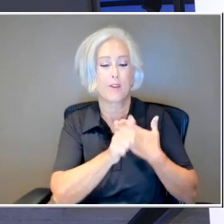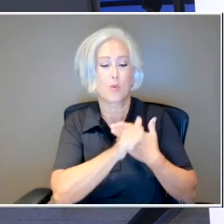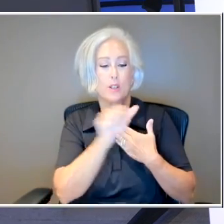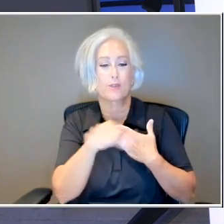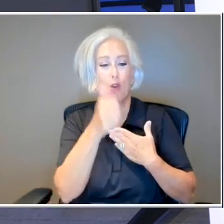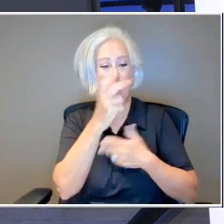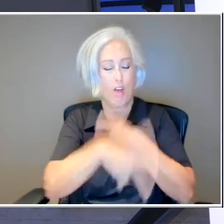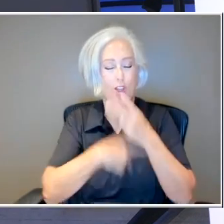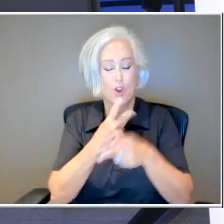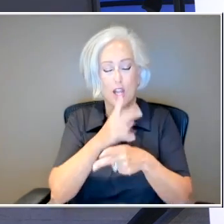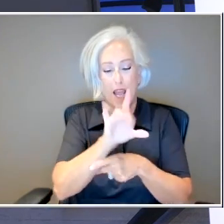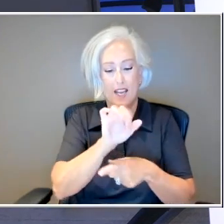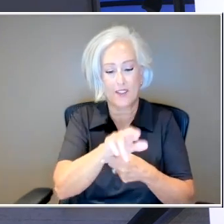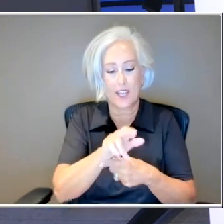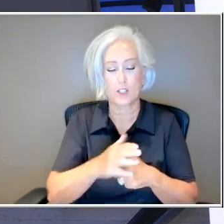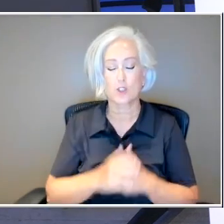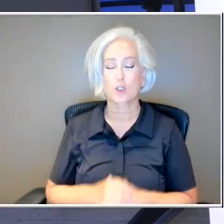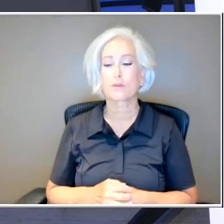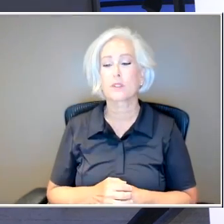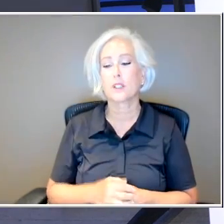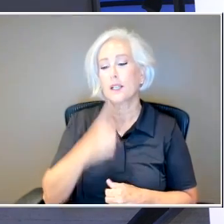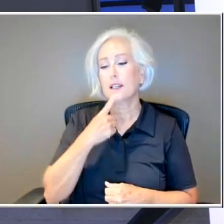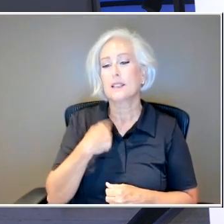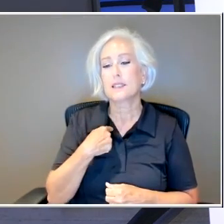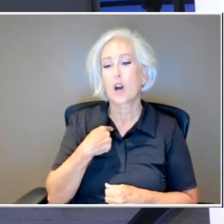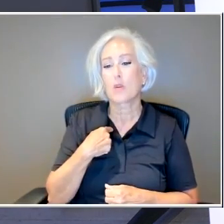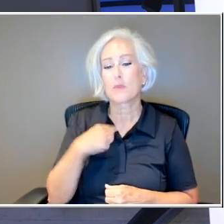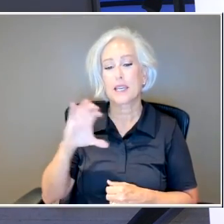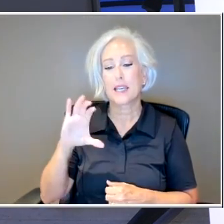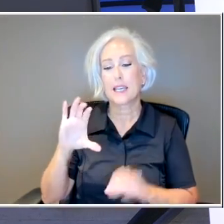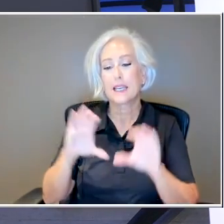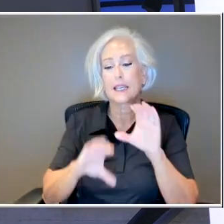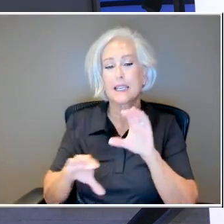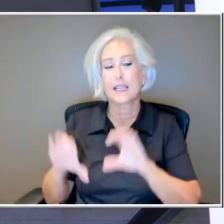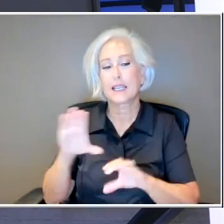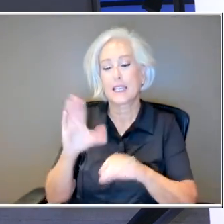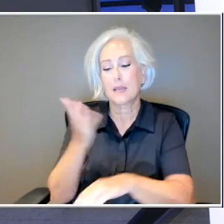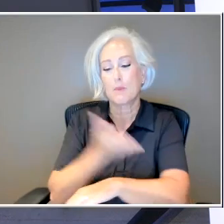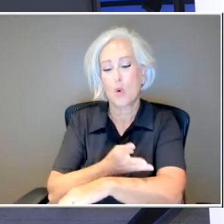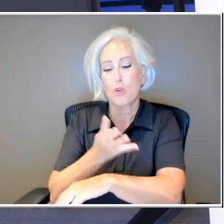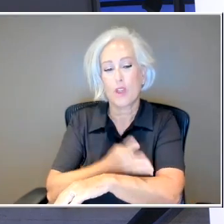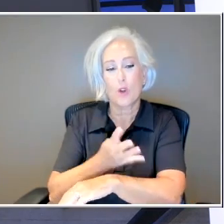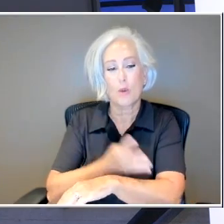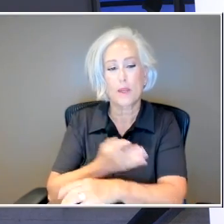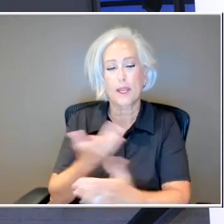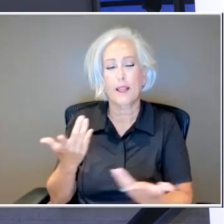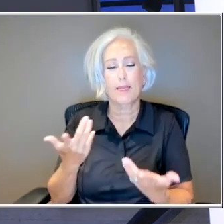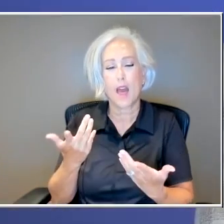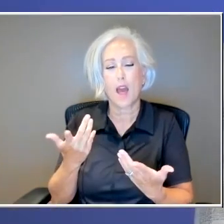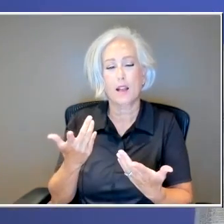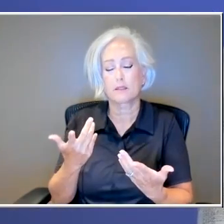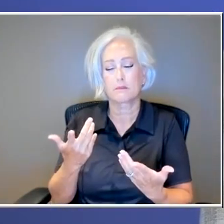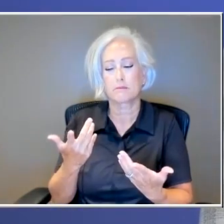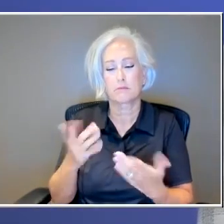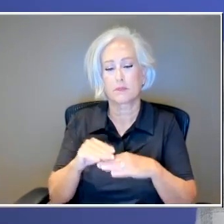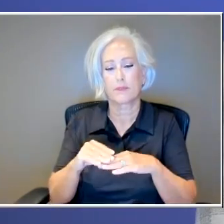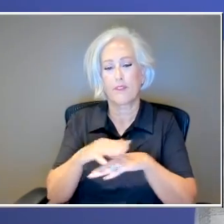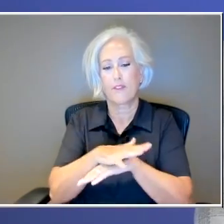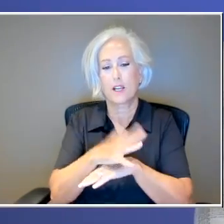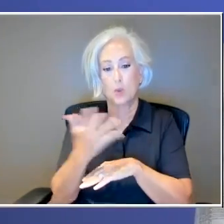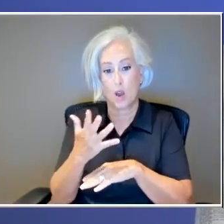for you? What was that experience like? Did you have side effects? The worst side effect for me was I lost my